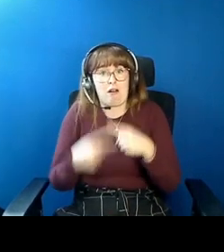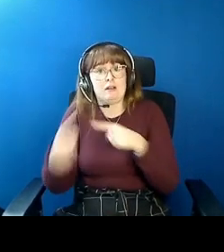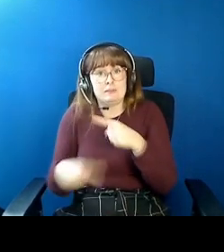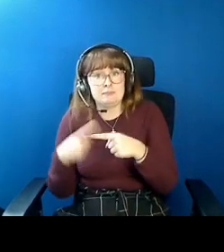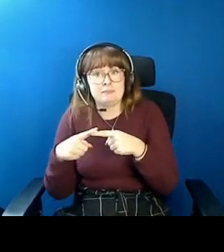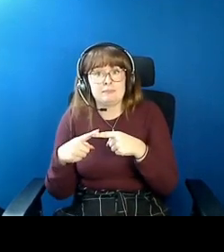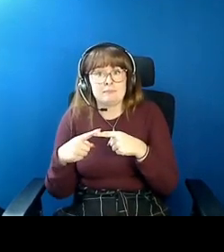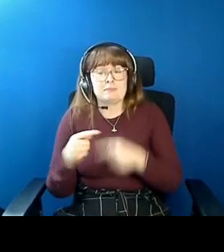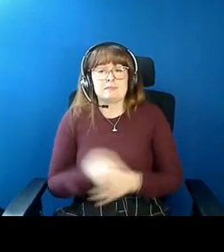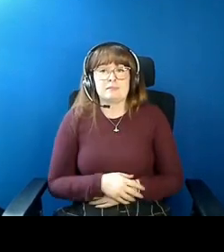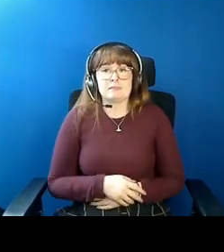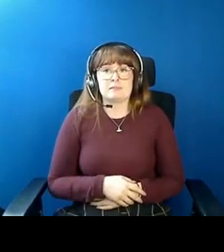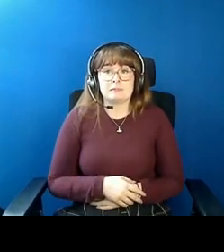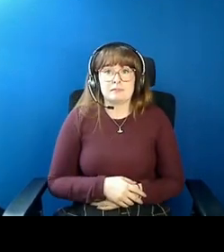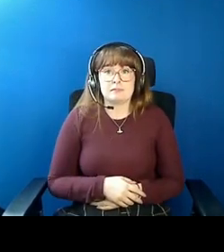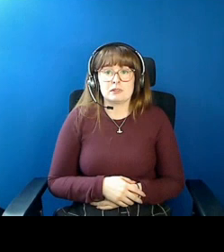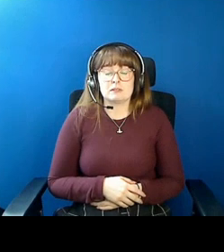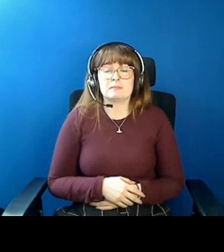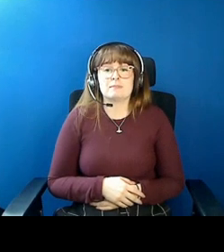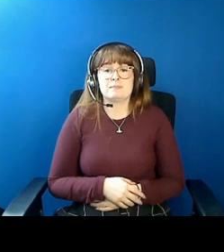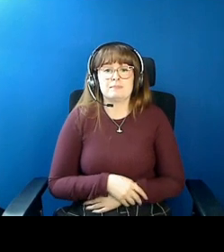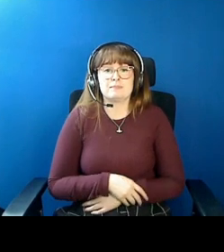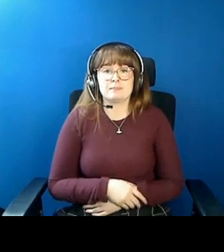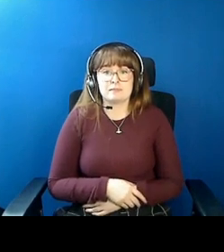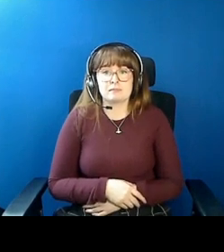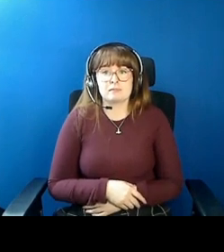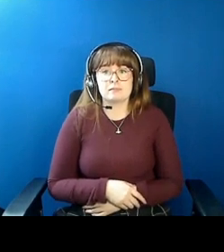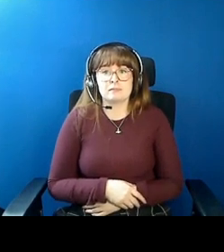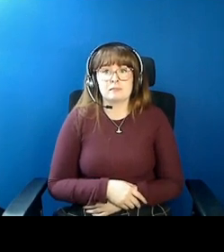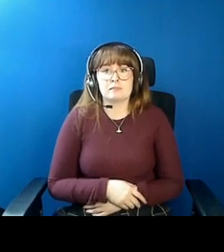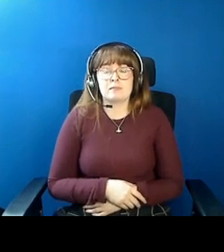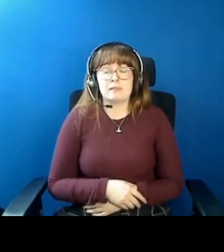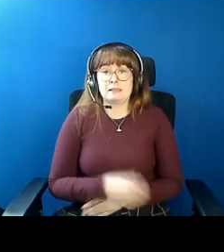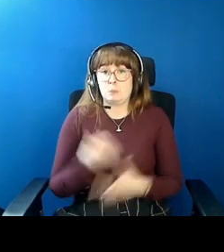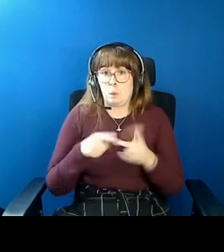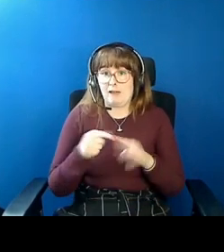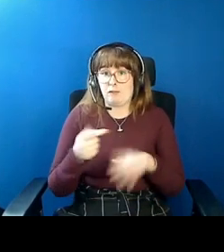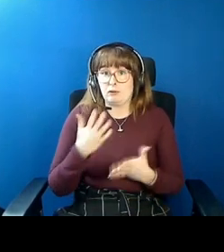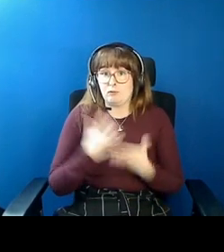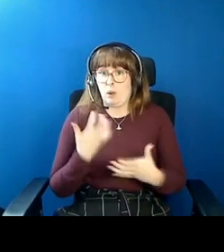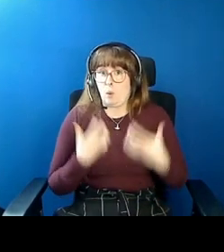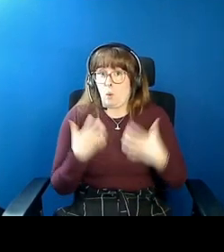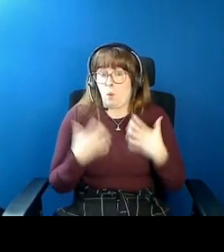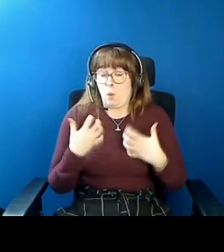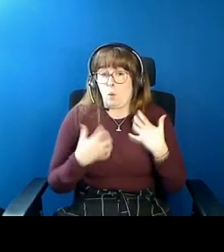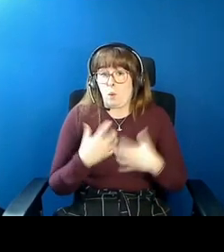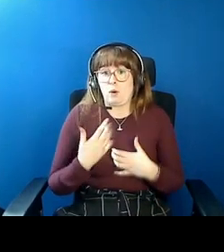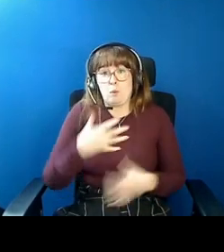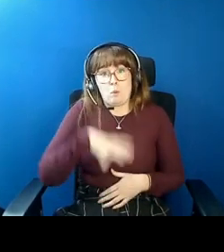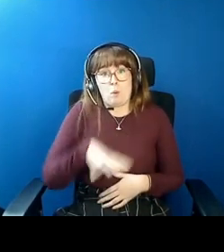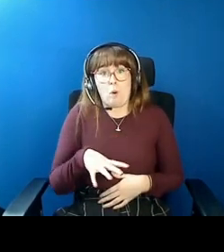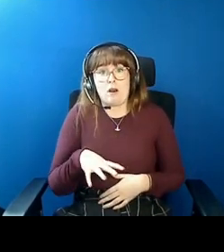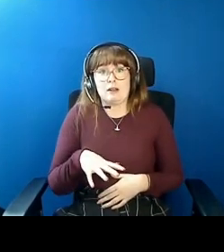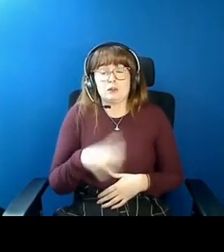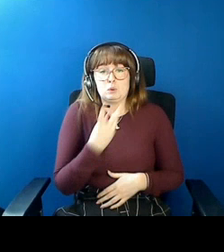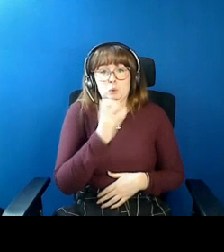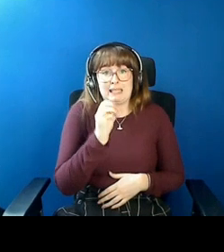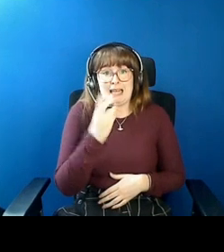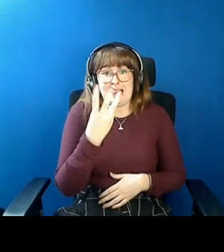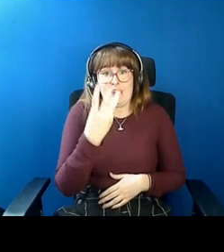we move it on a little bit, if we get a bit more ambitious and we look for a target date of